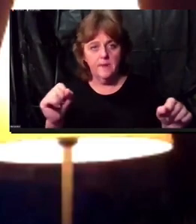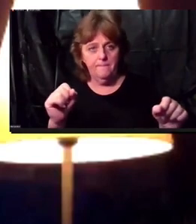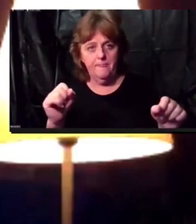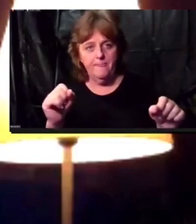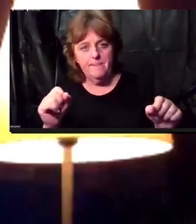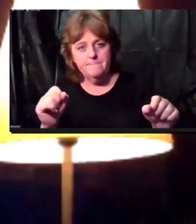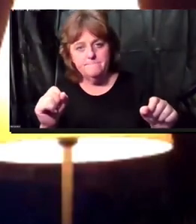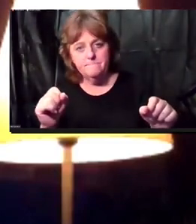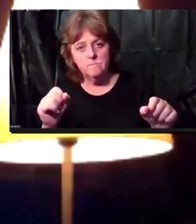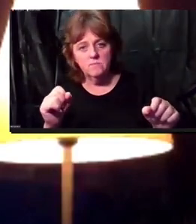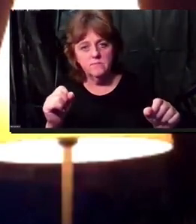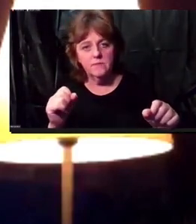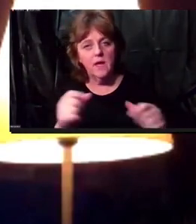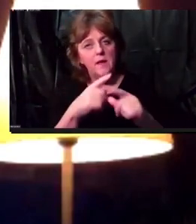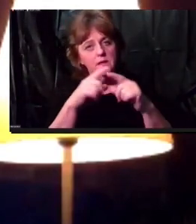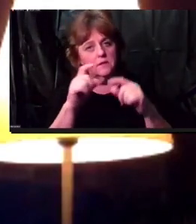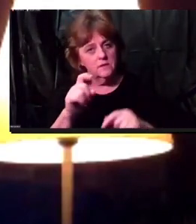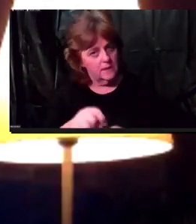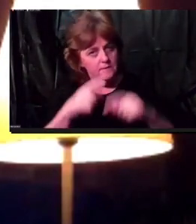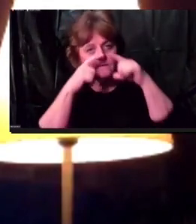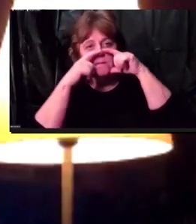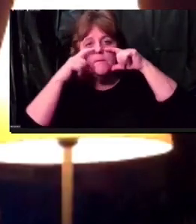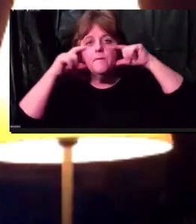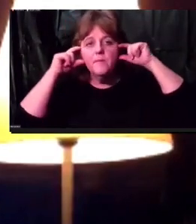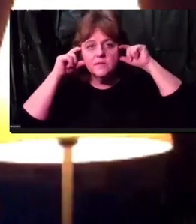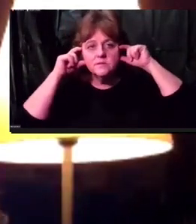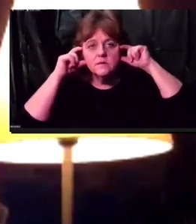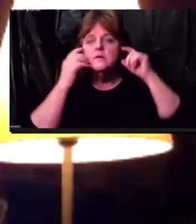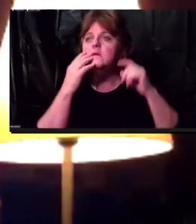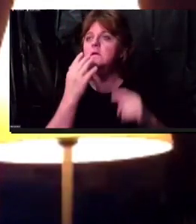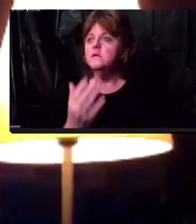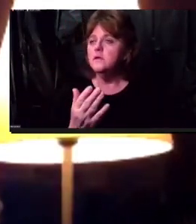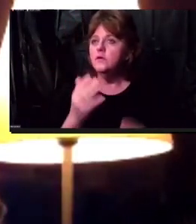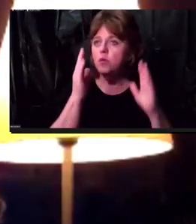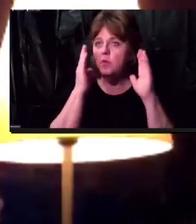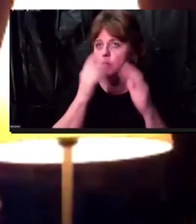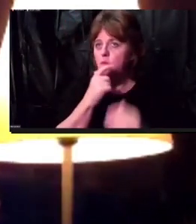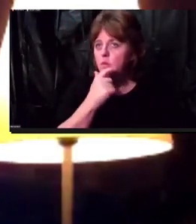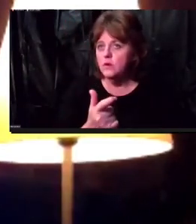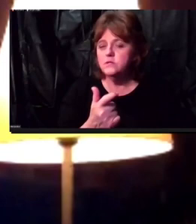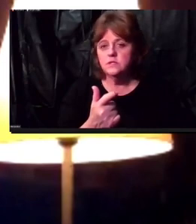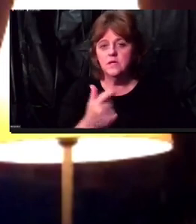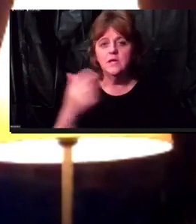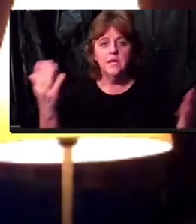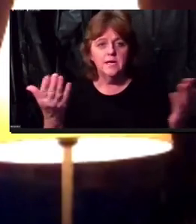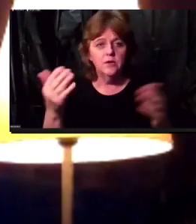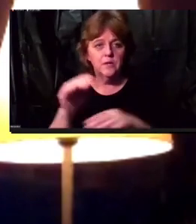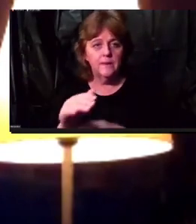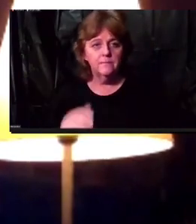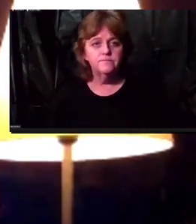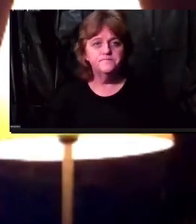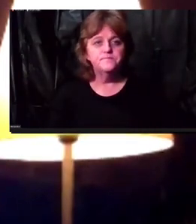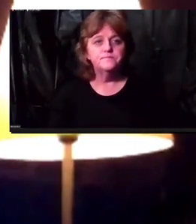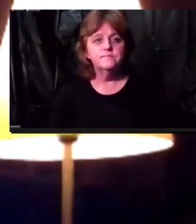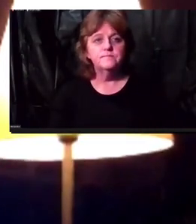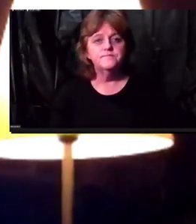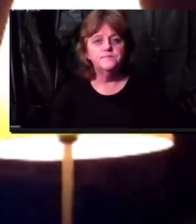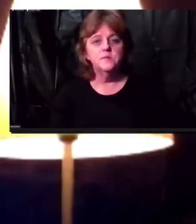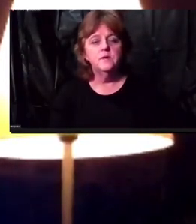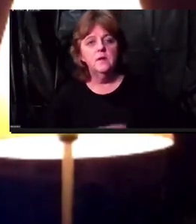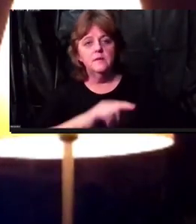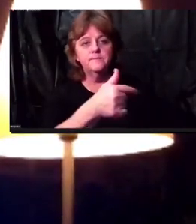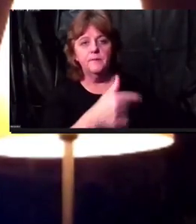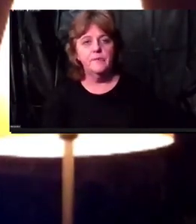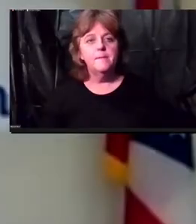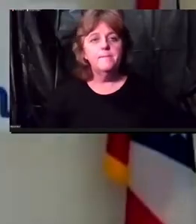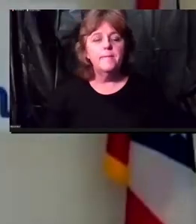and mask up. Thank you. Thank you for watching, and thank you for being here tonight. Josue, back